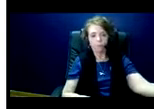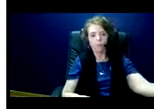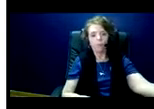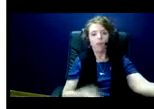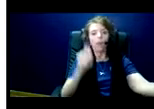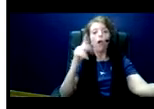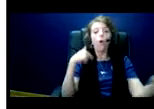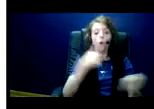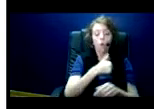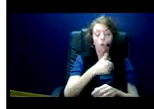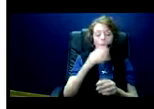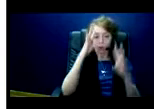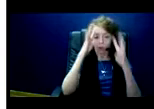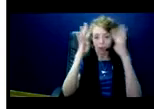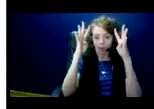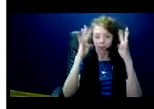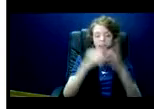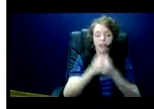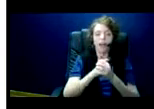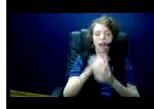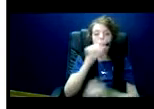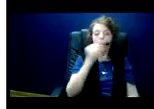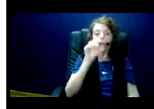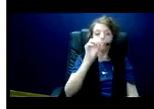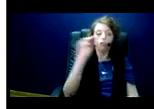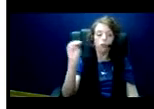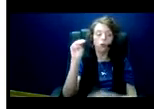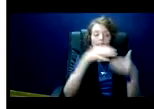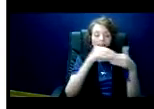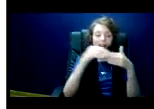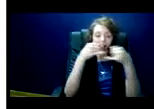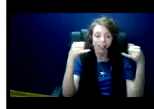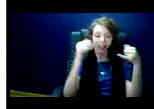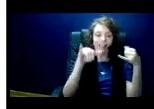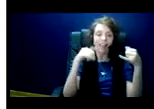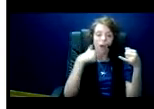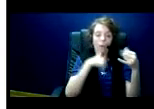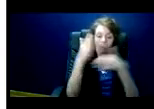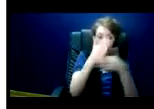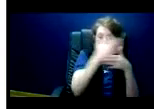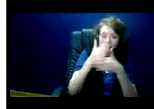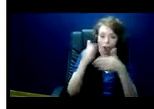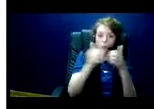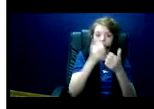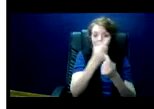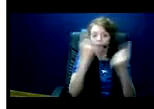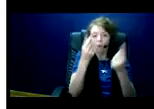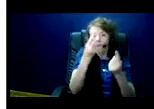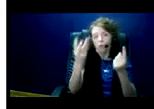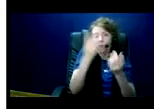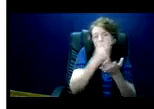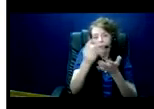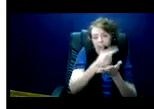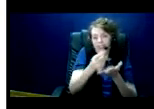So we created a Zoom guideline that we shared with everyone a couple weeks into sort of